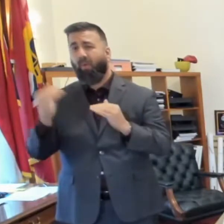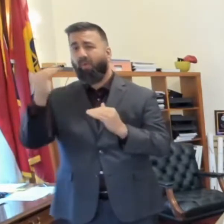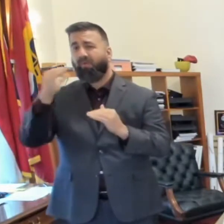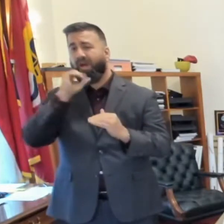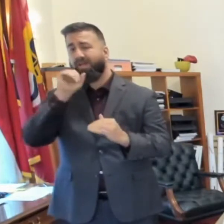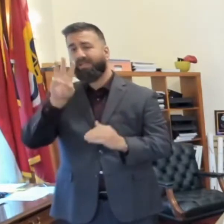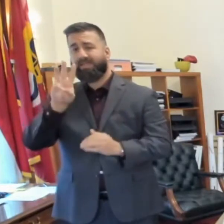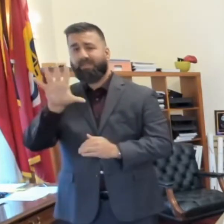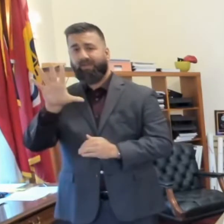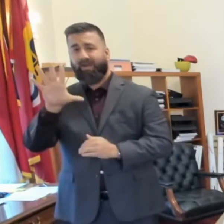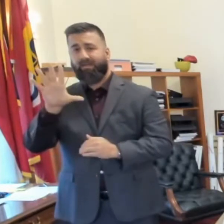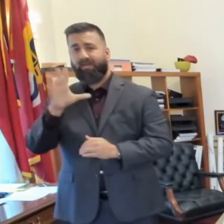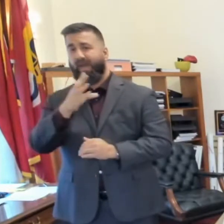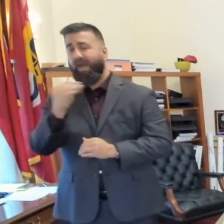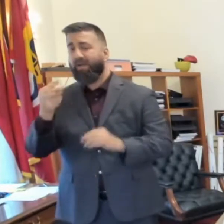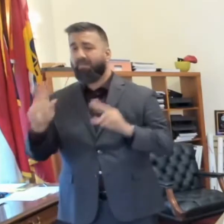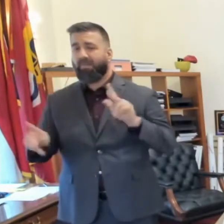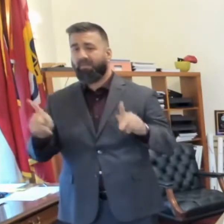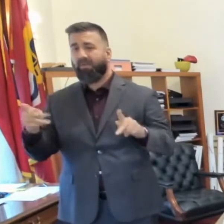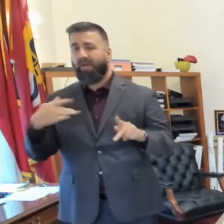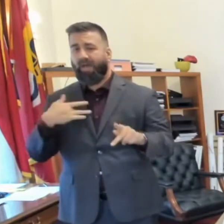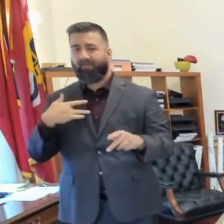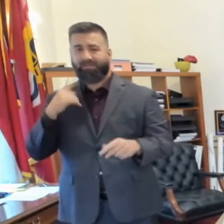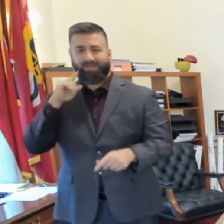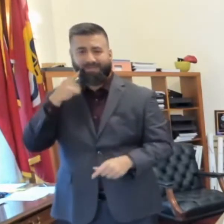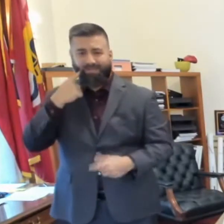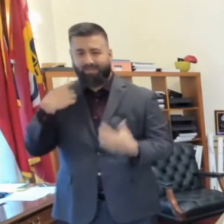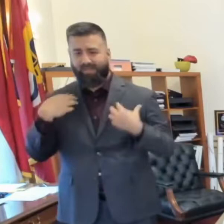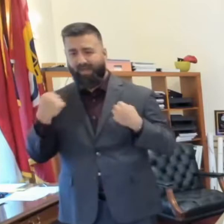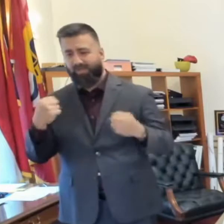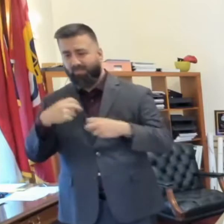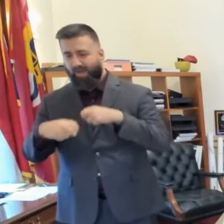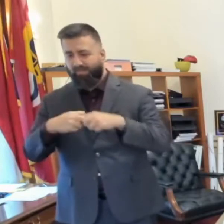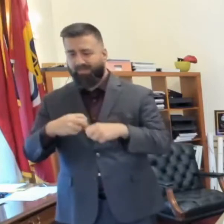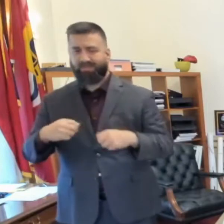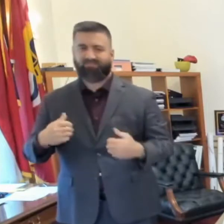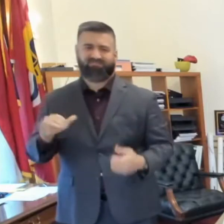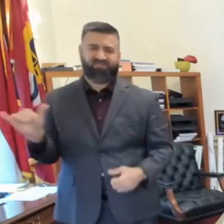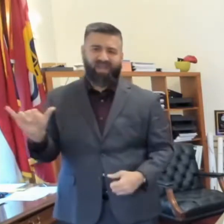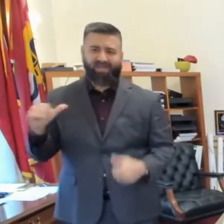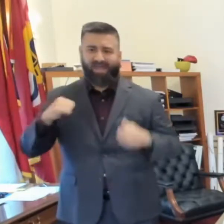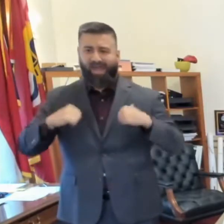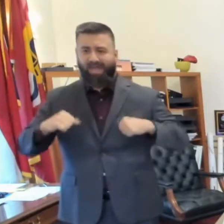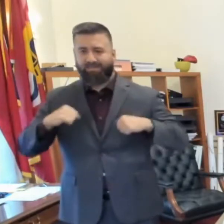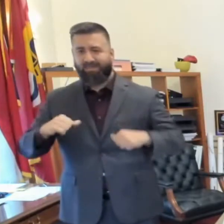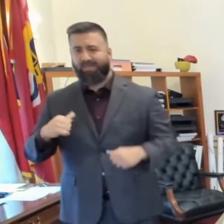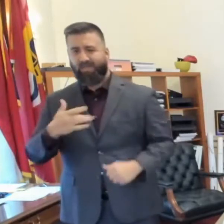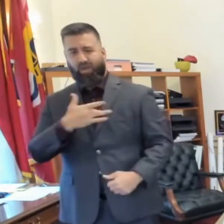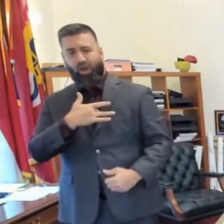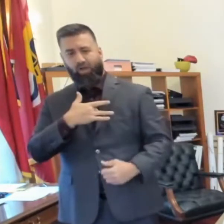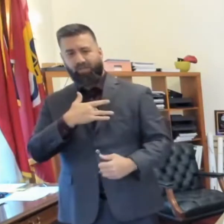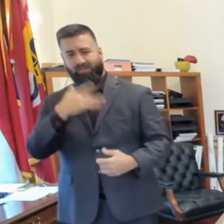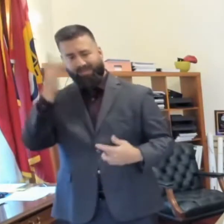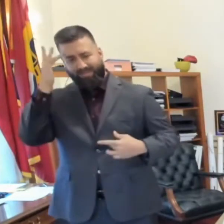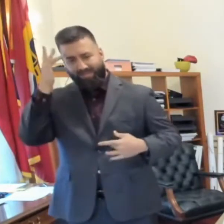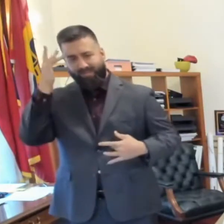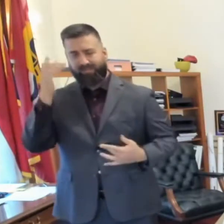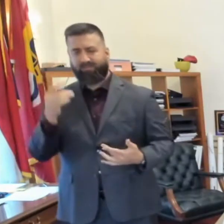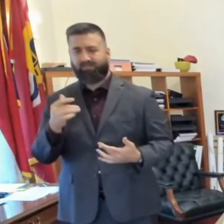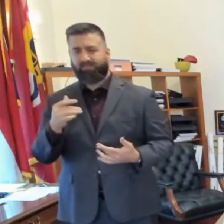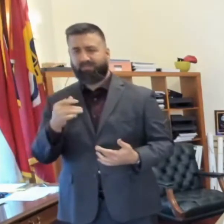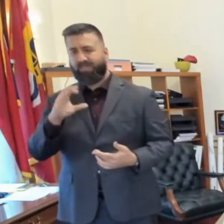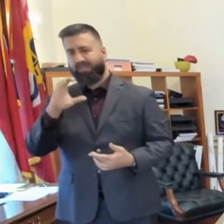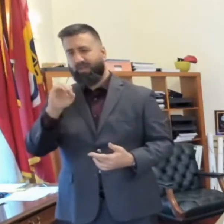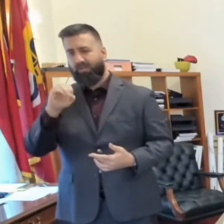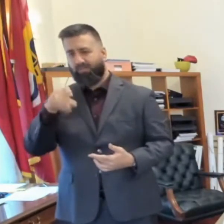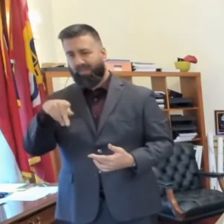and folks who have chronic health conditions such as asthma, heart disease, COPD, etc. So